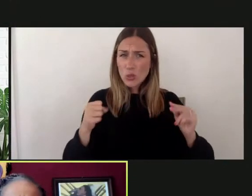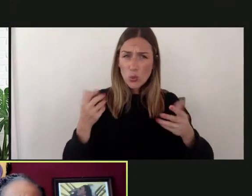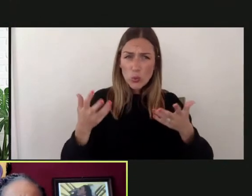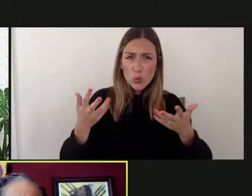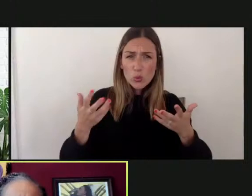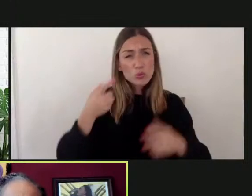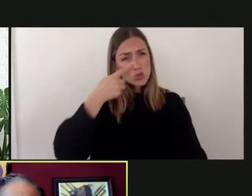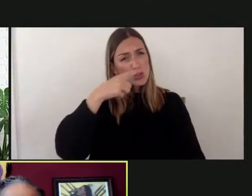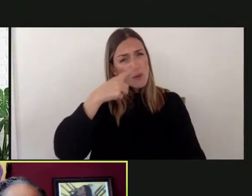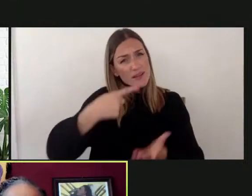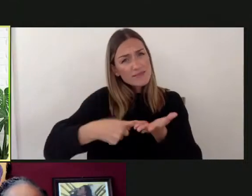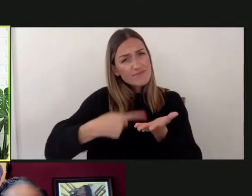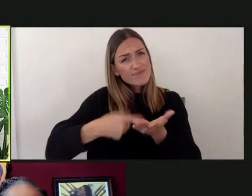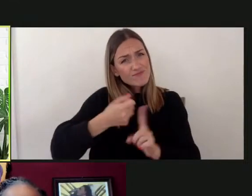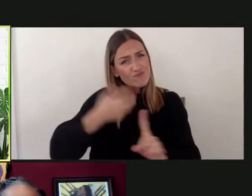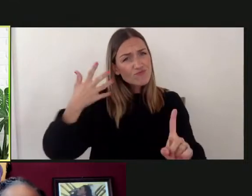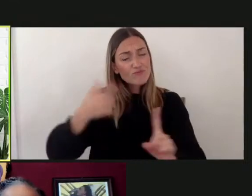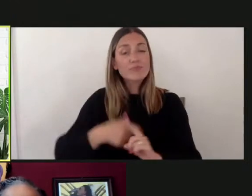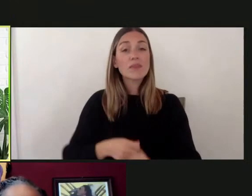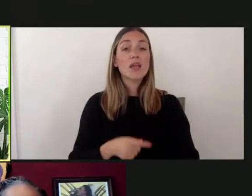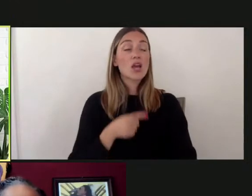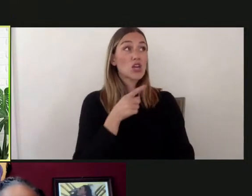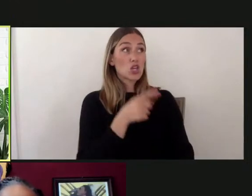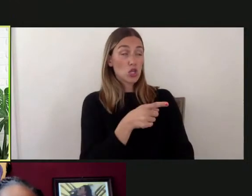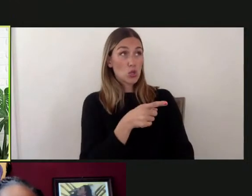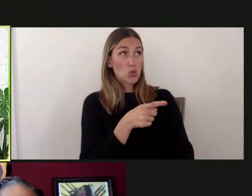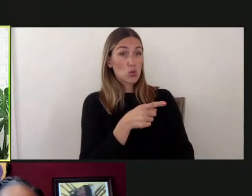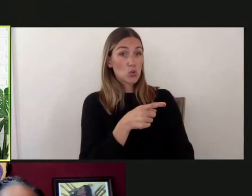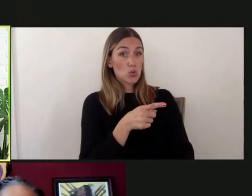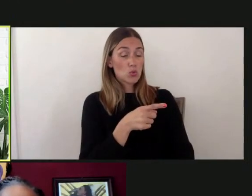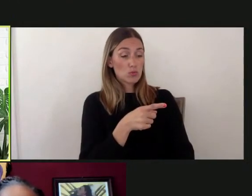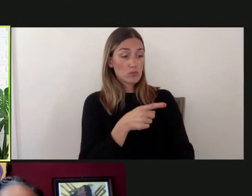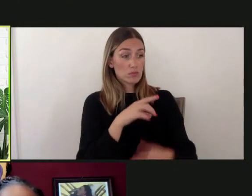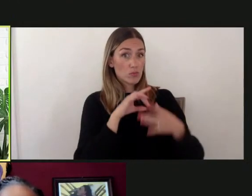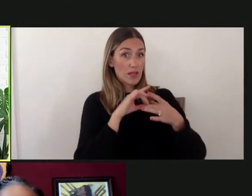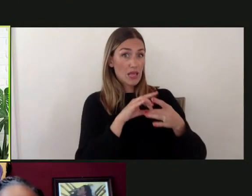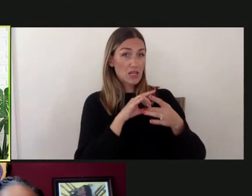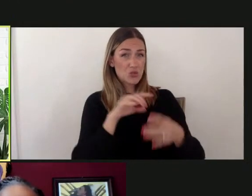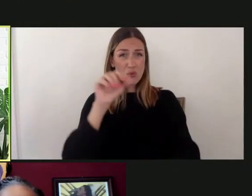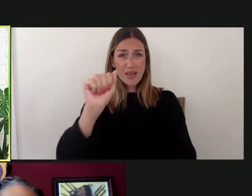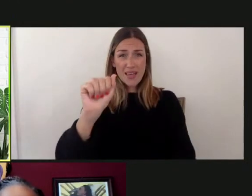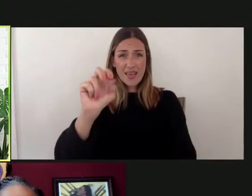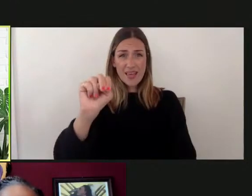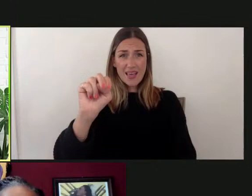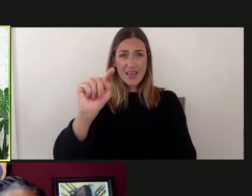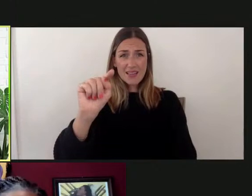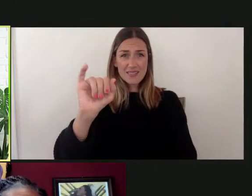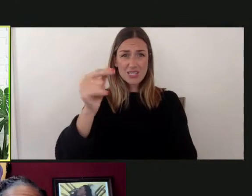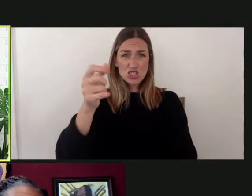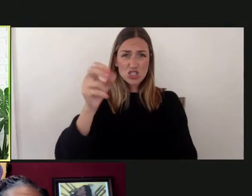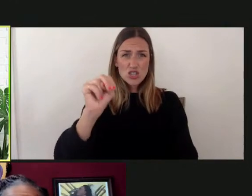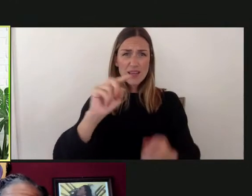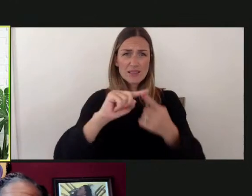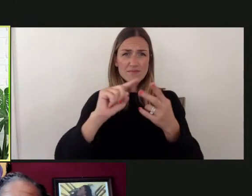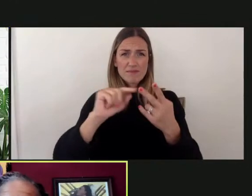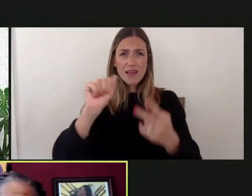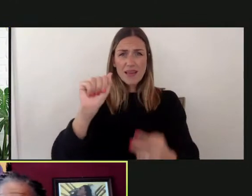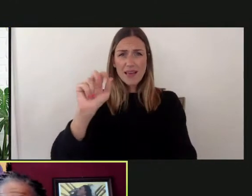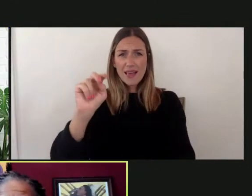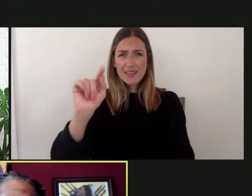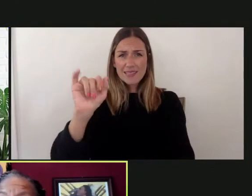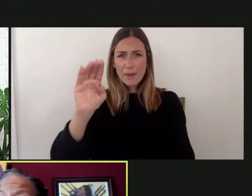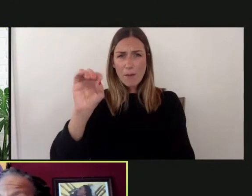that a little, please? Are you speaking to like an antigen test and an antibody test? Or okay.